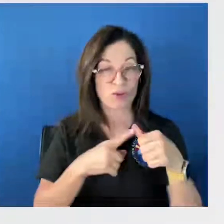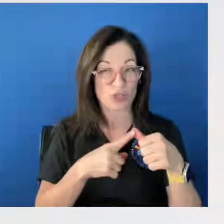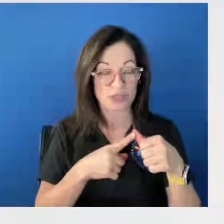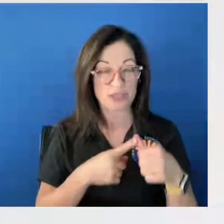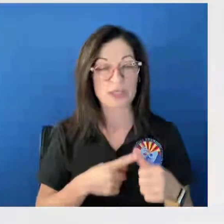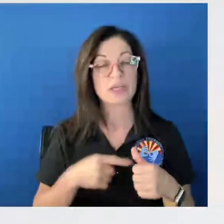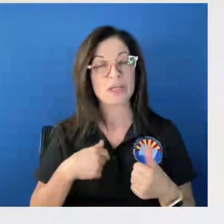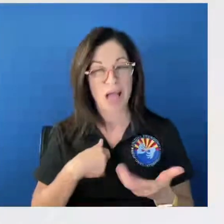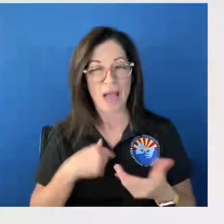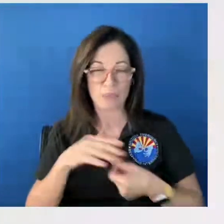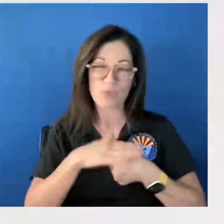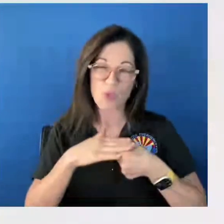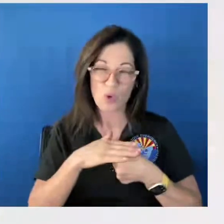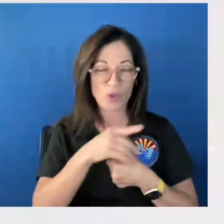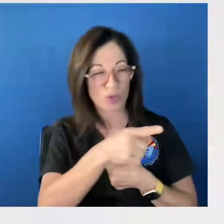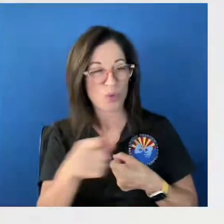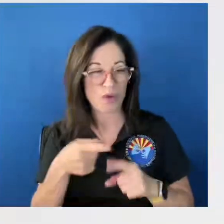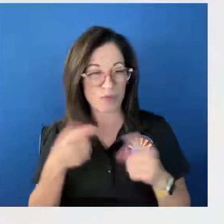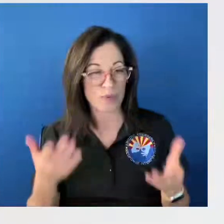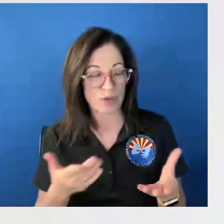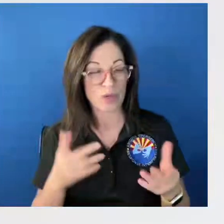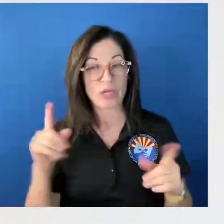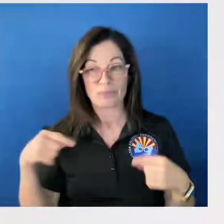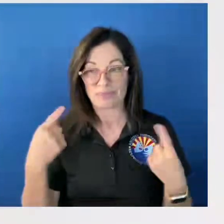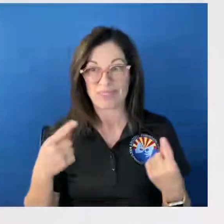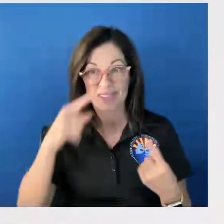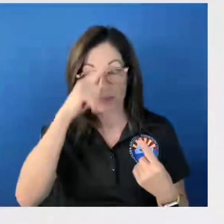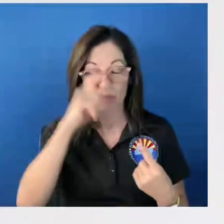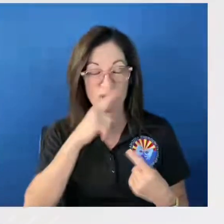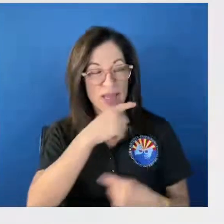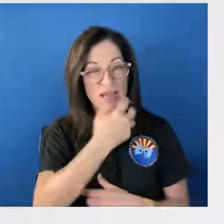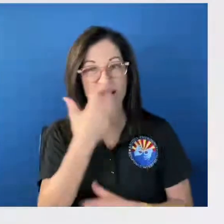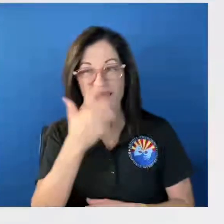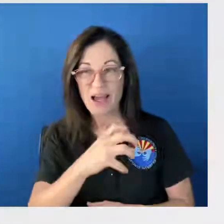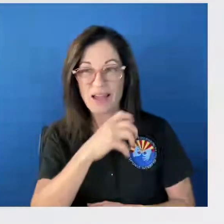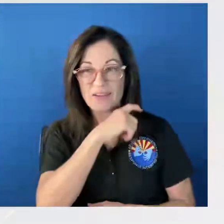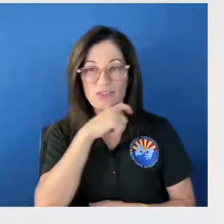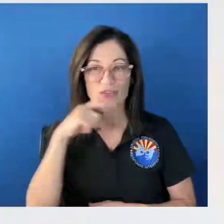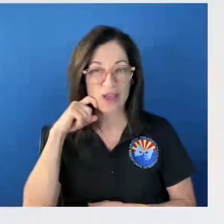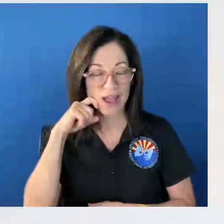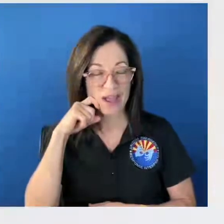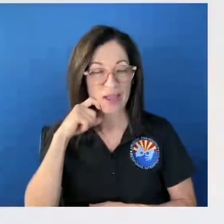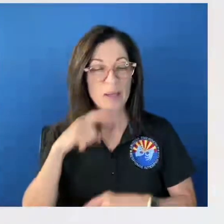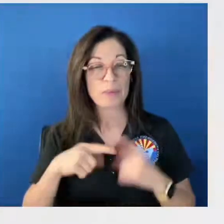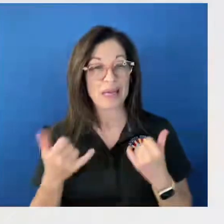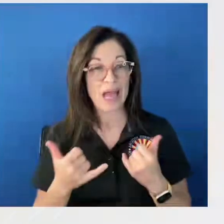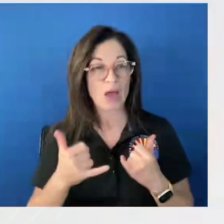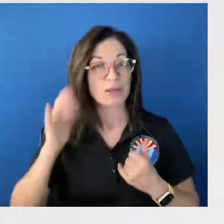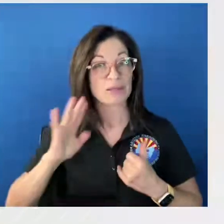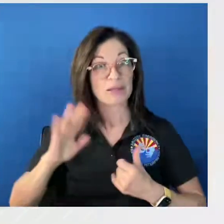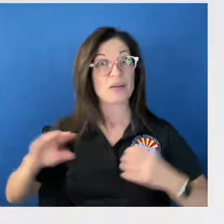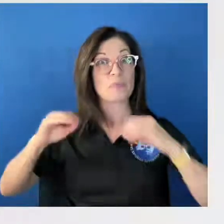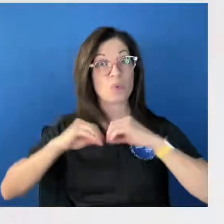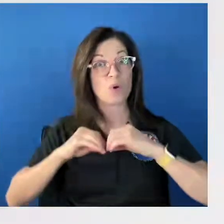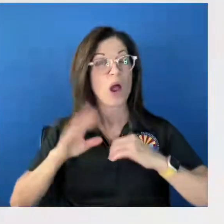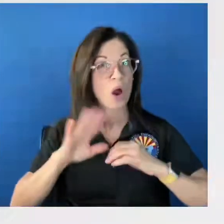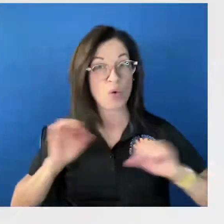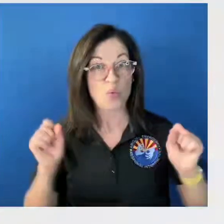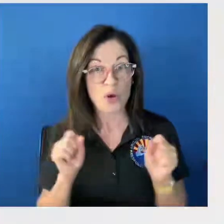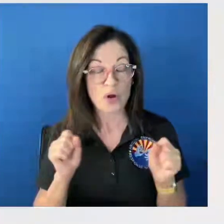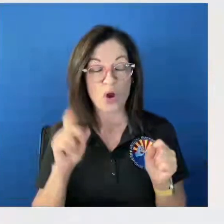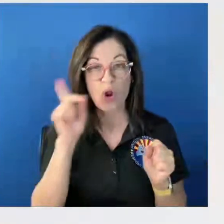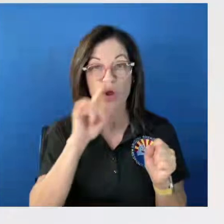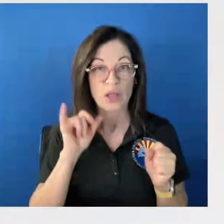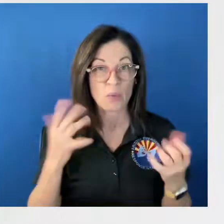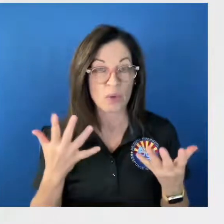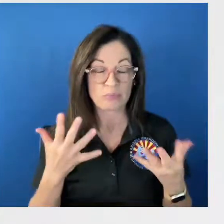guy too. It's been a really hot and dry summer. Very hot, dry. But let's go back even farther. What was the winter like? A lot of rain,